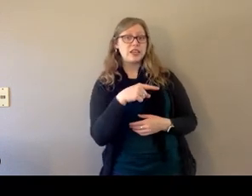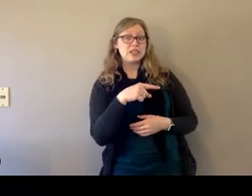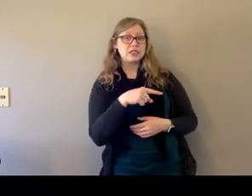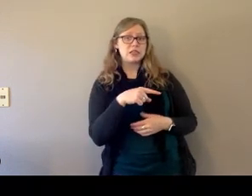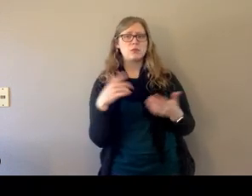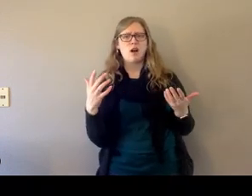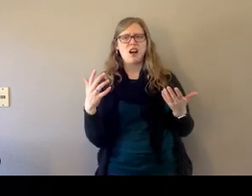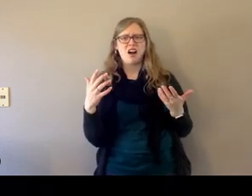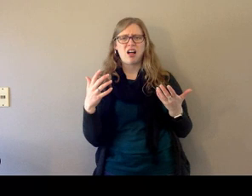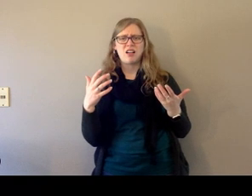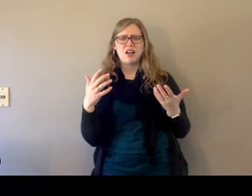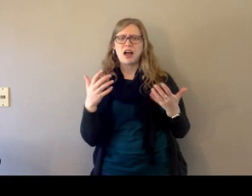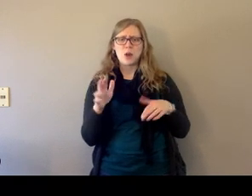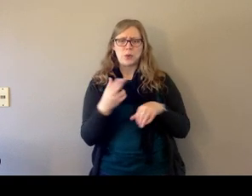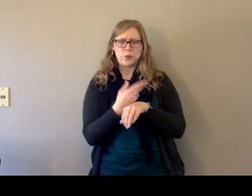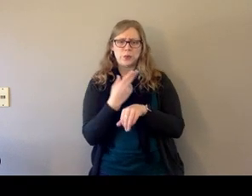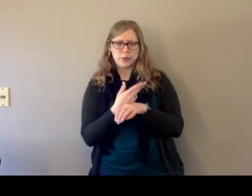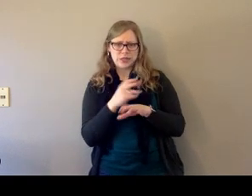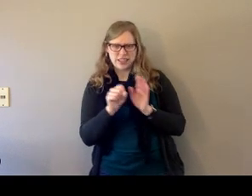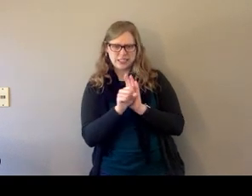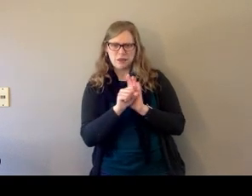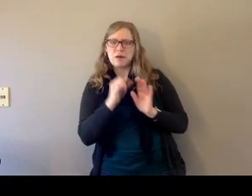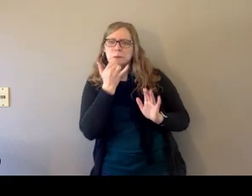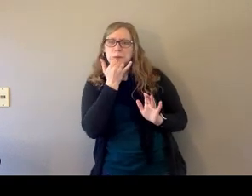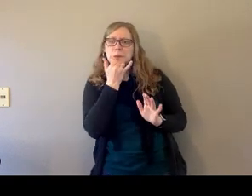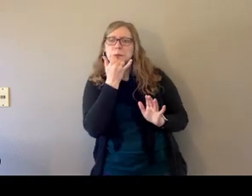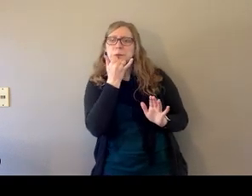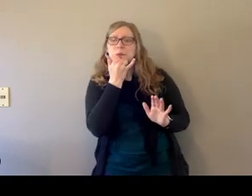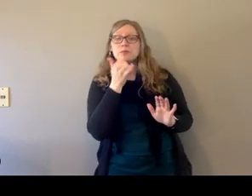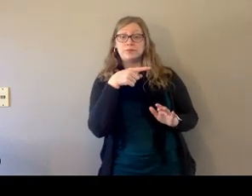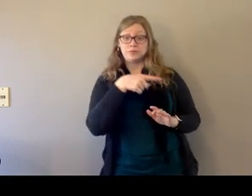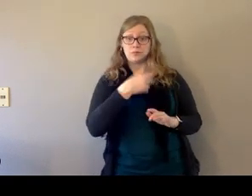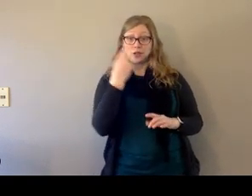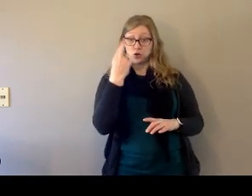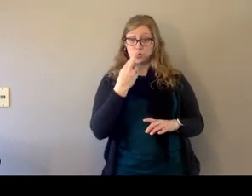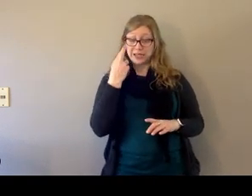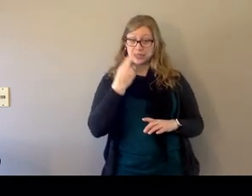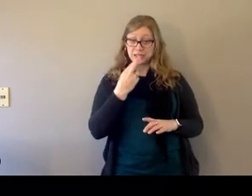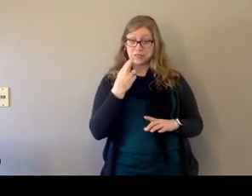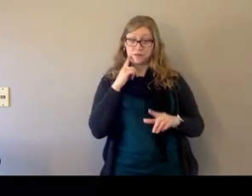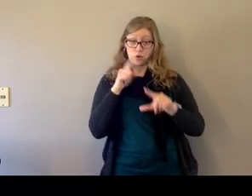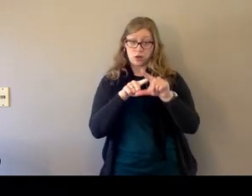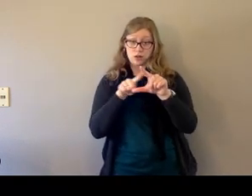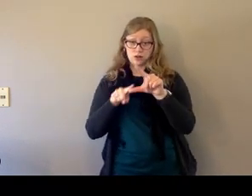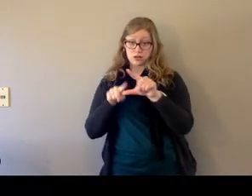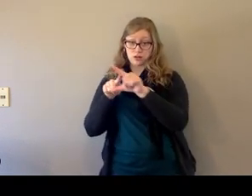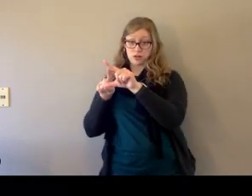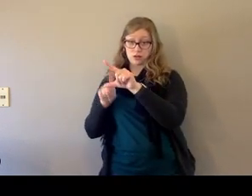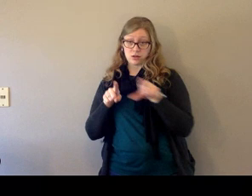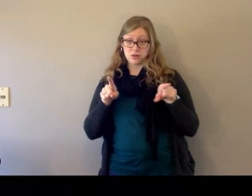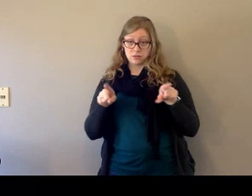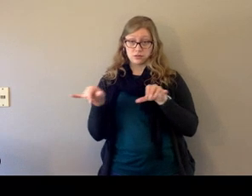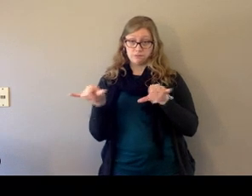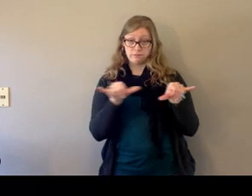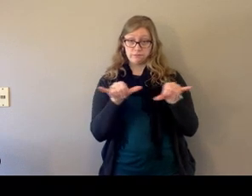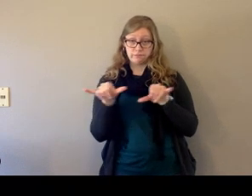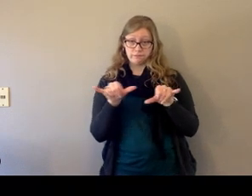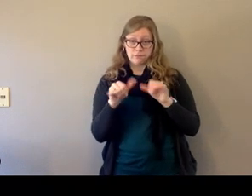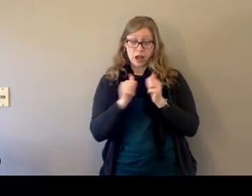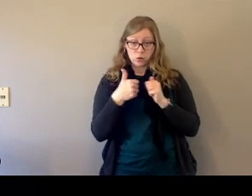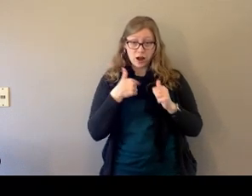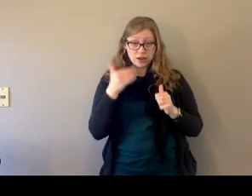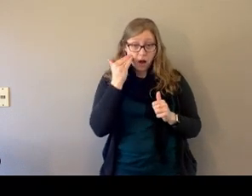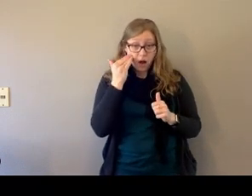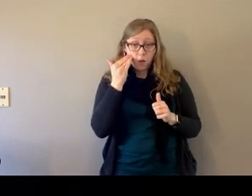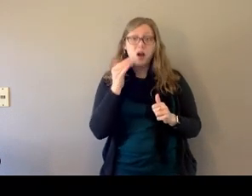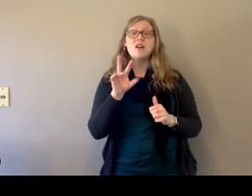want to use that symbol. This is the reason for this is for vertical angles are